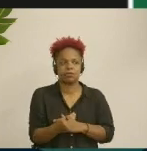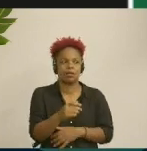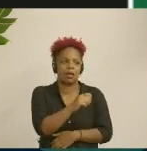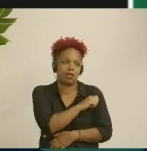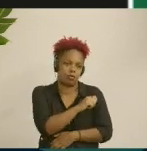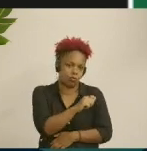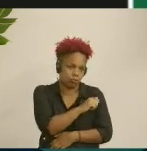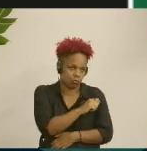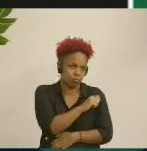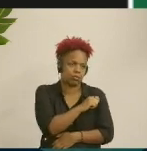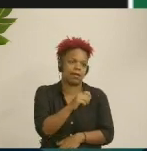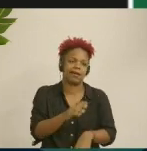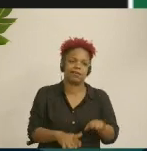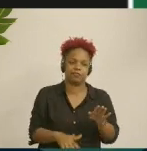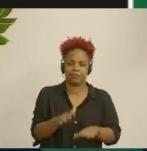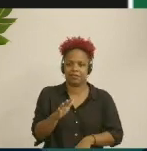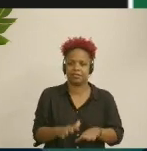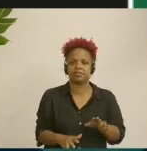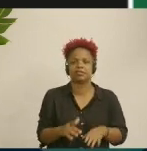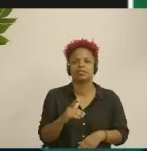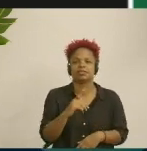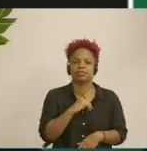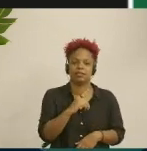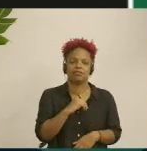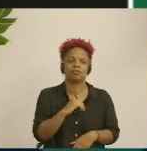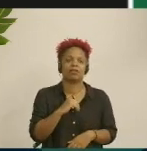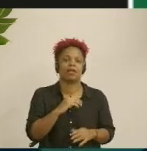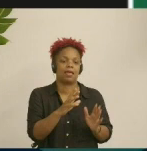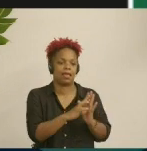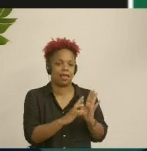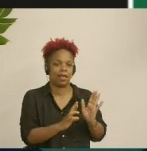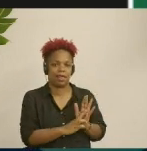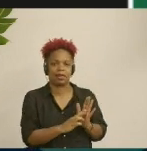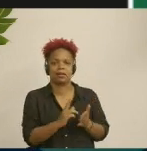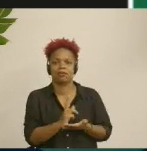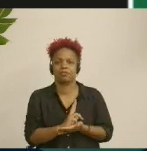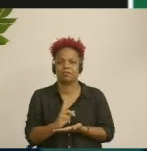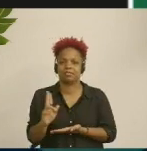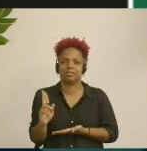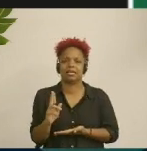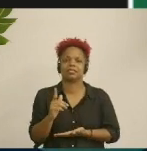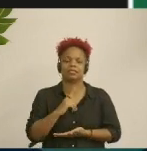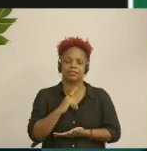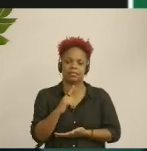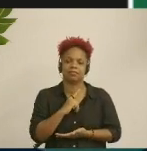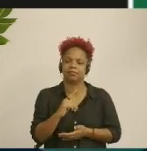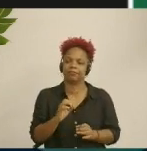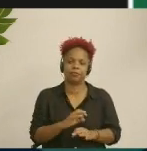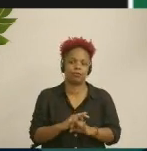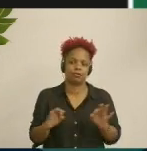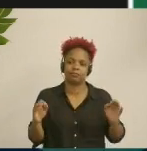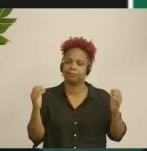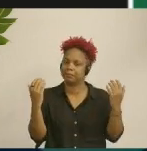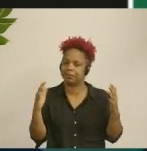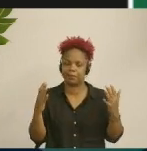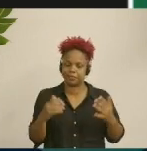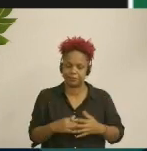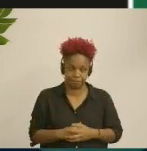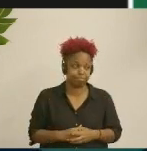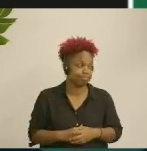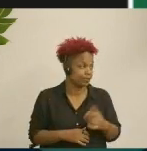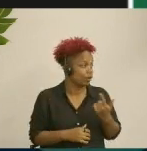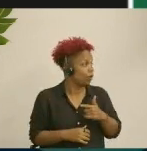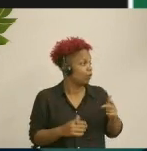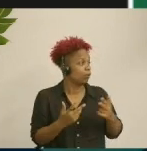So way to lead, way to walk the talk there. Two other things, I appreciate the before, during, and after. There seemed to be a